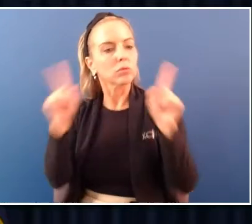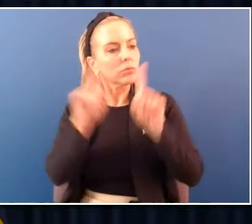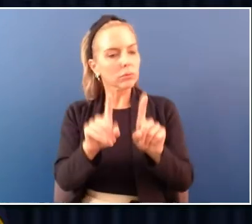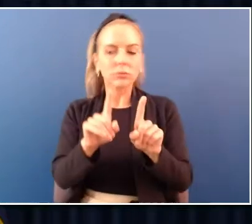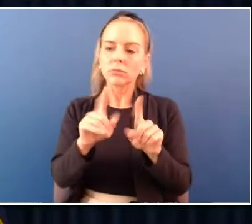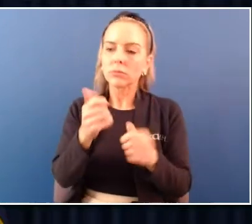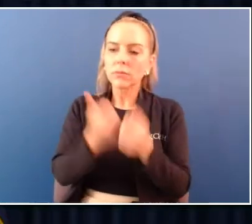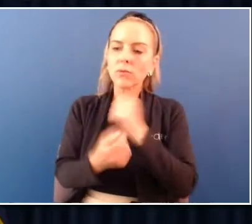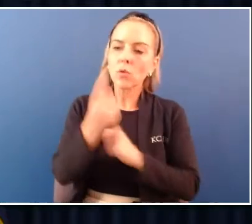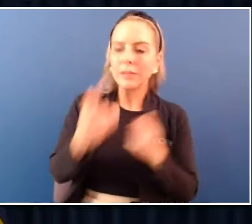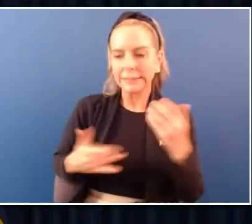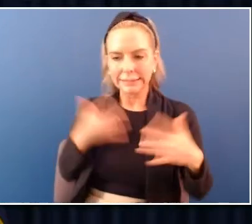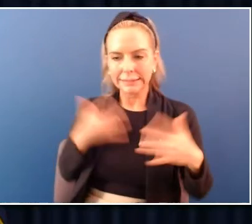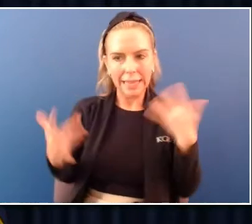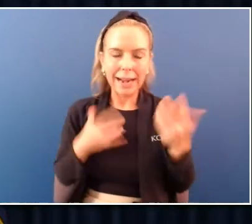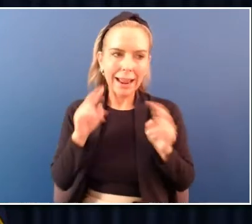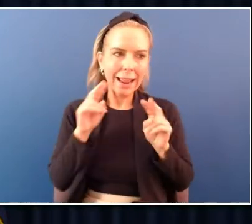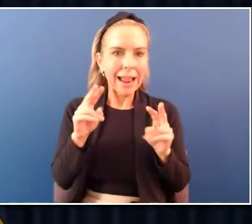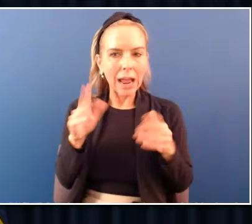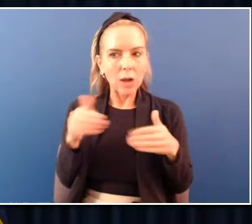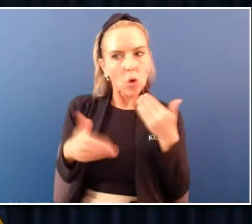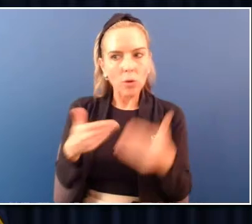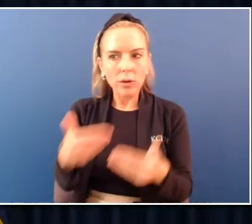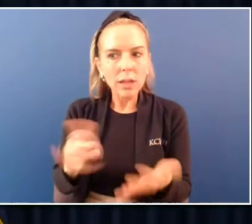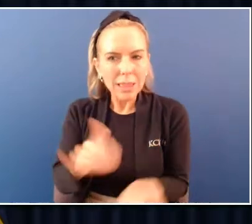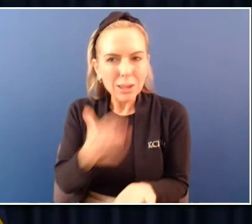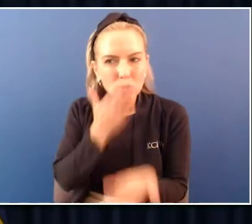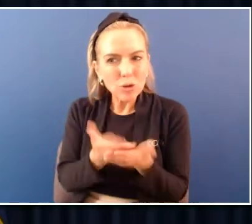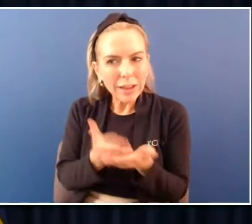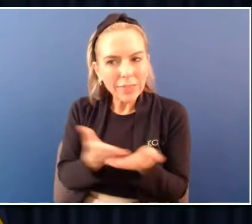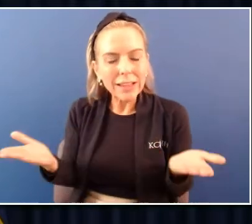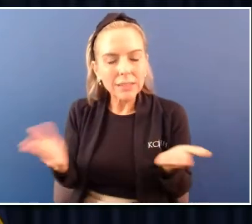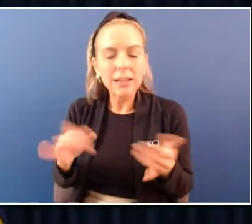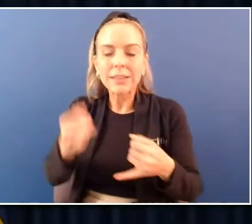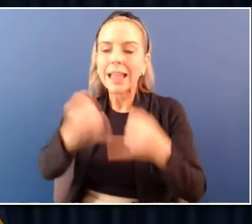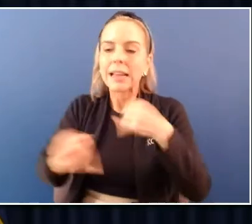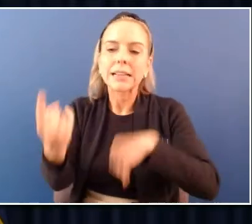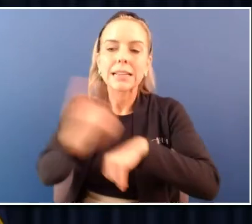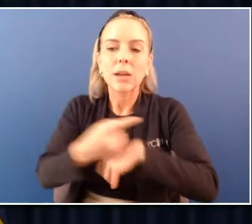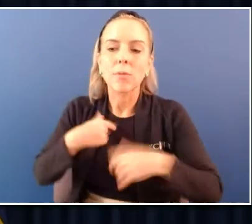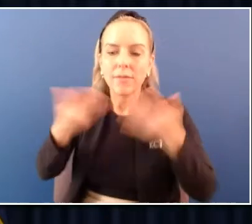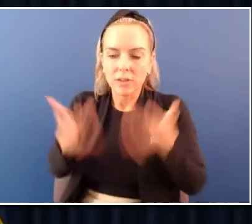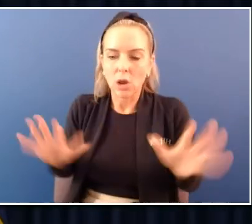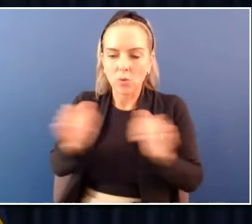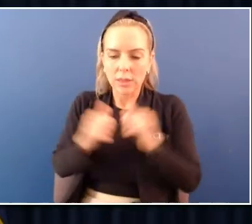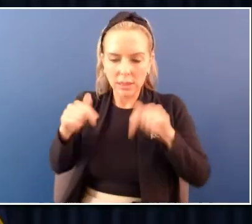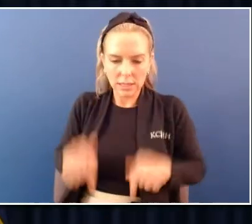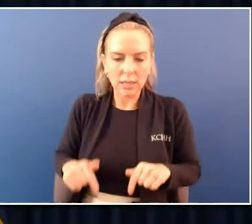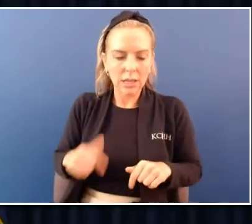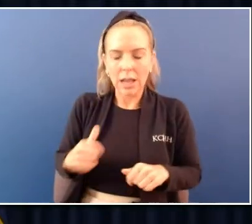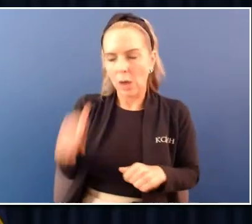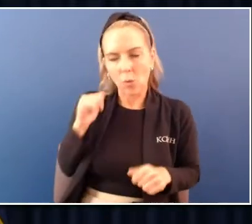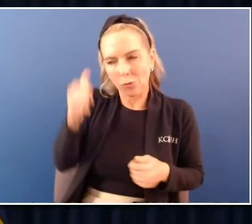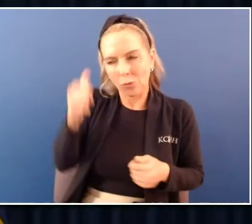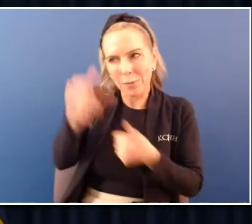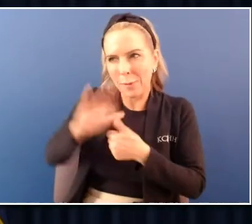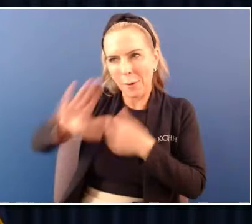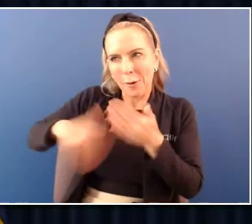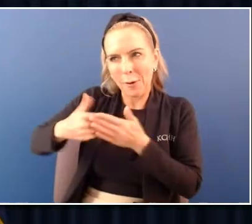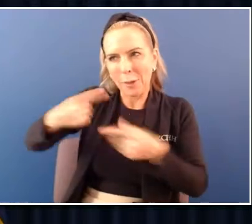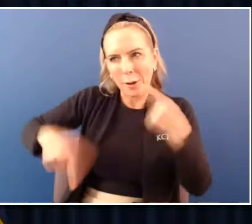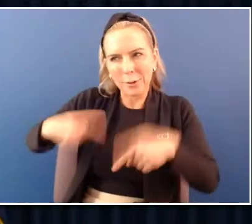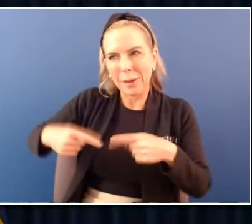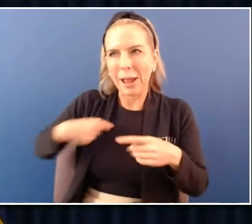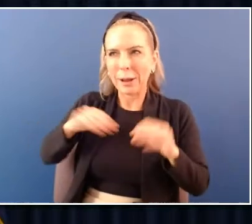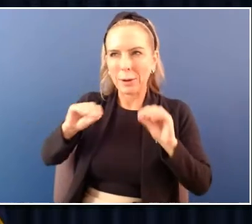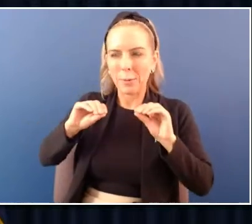about the way things are going, that's a good thing. At the end of the day, when I'm done with this, I won't remember any of the arguments. Hopefully I'll move on as quickly as